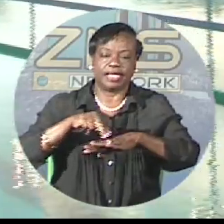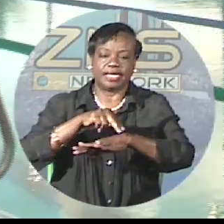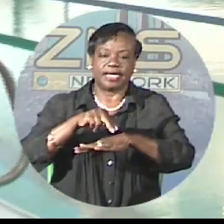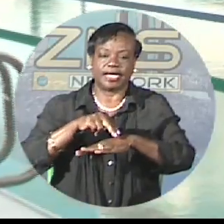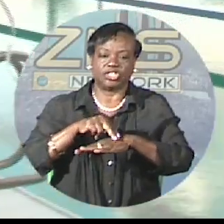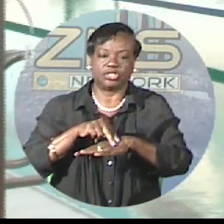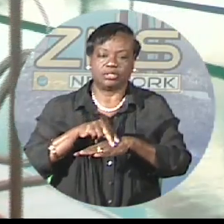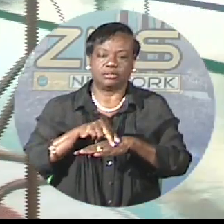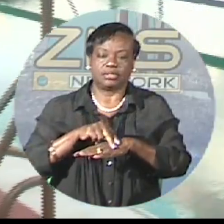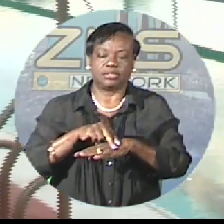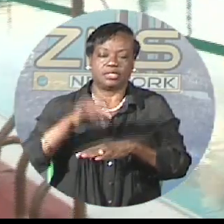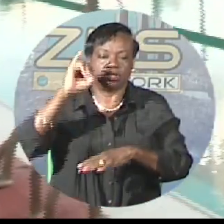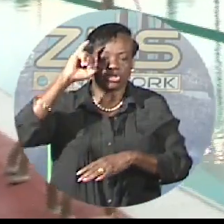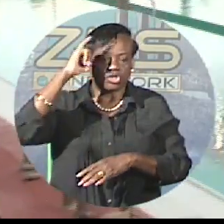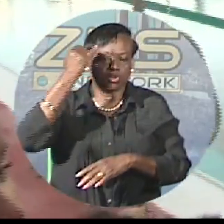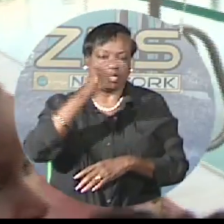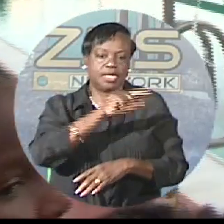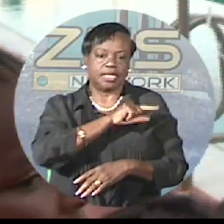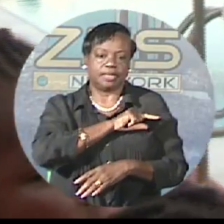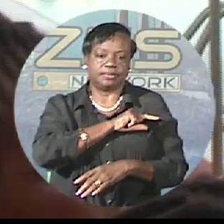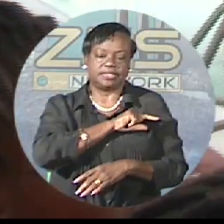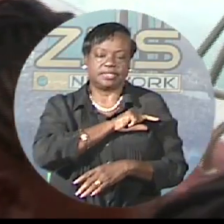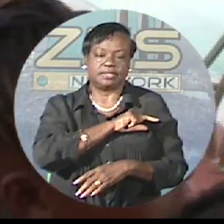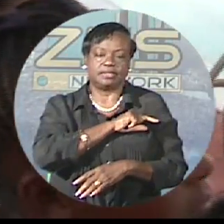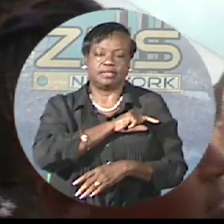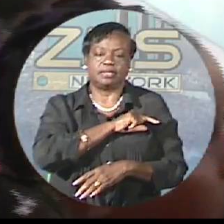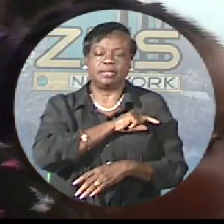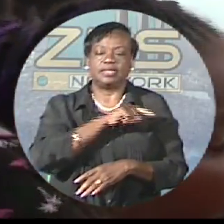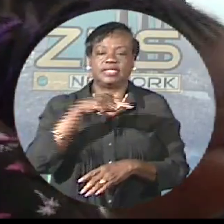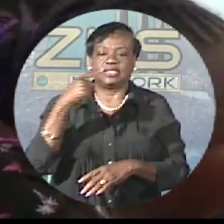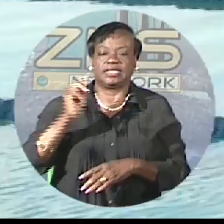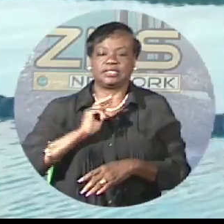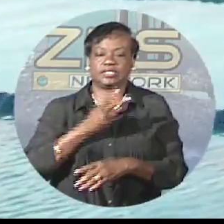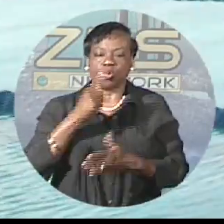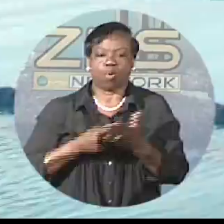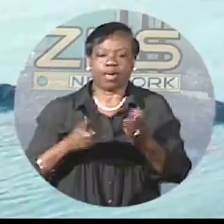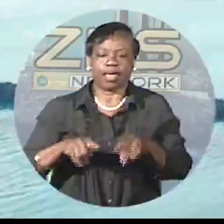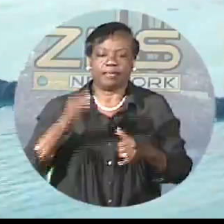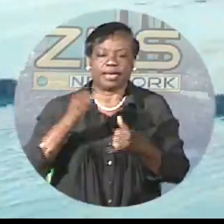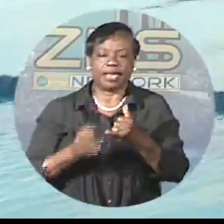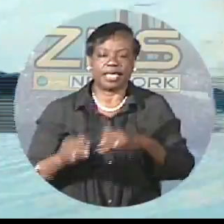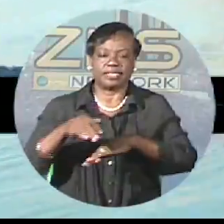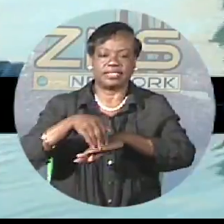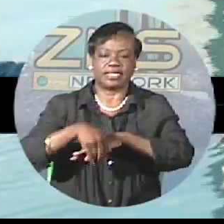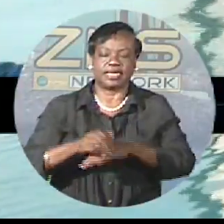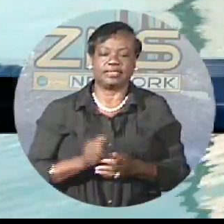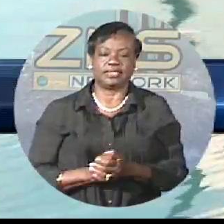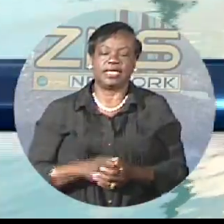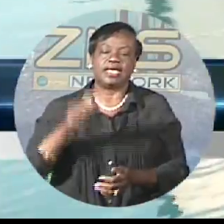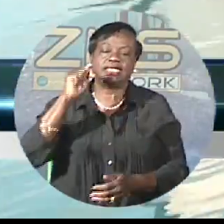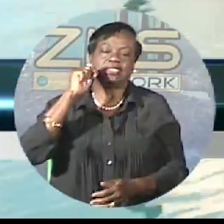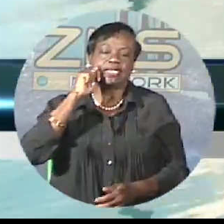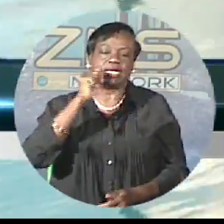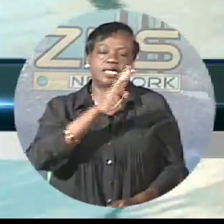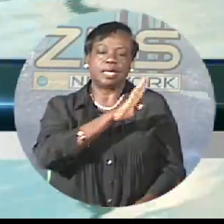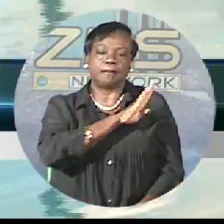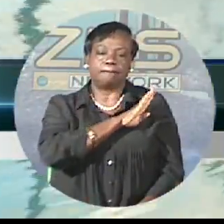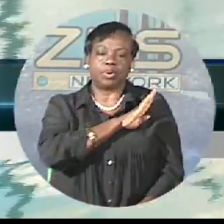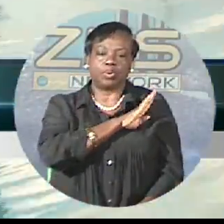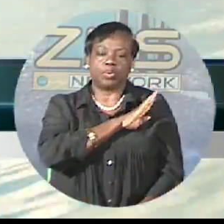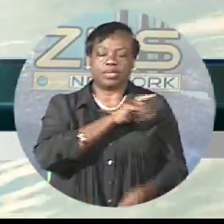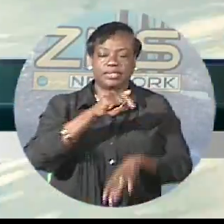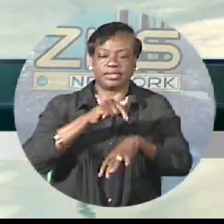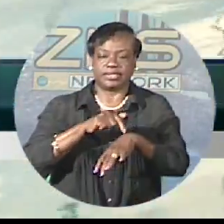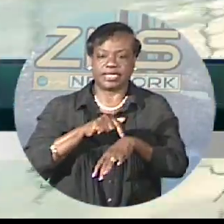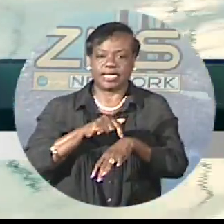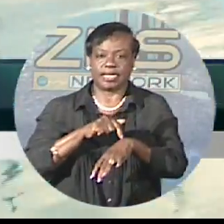Center. Julian Gibson breaks down some of the action from last night. Benson, let's start with Talia Bow. Her